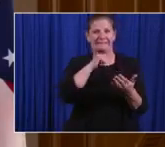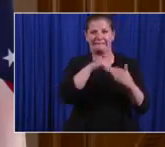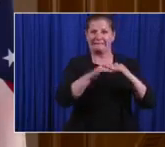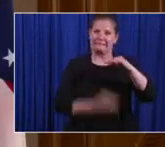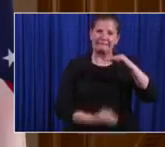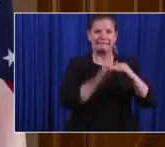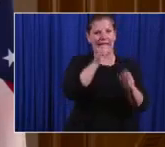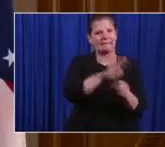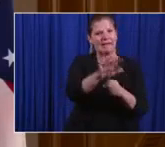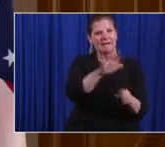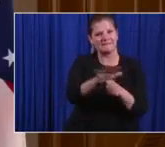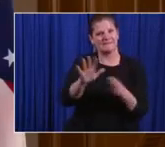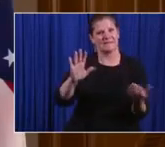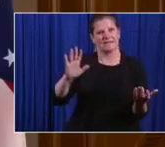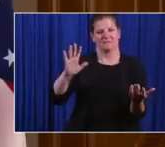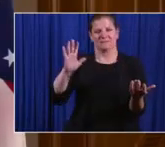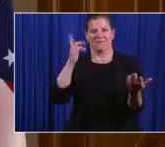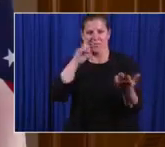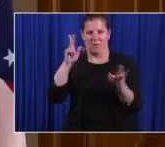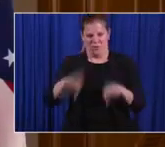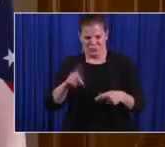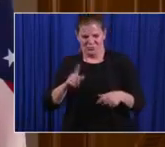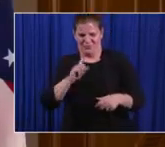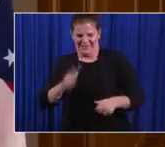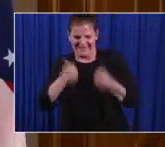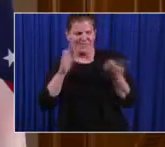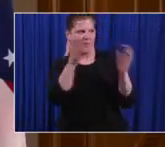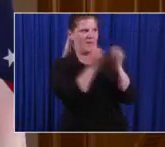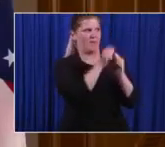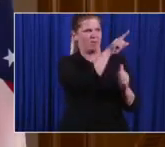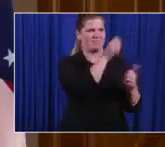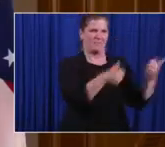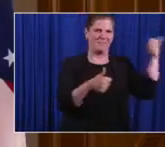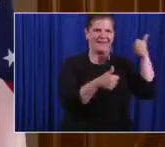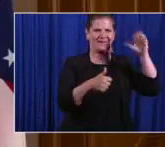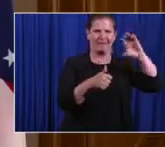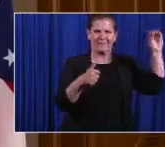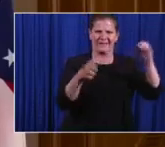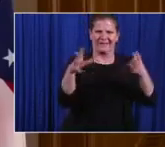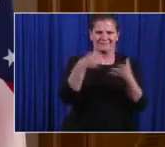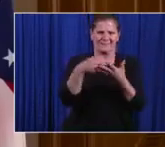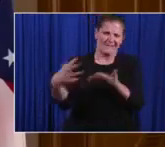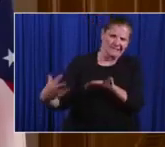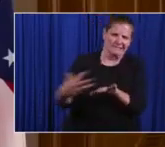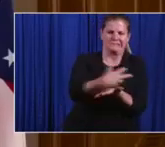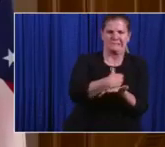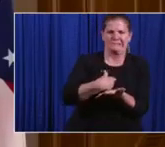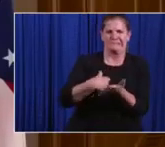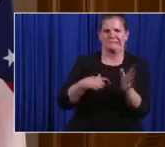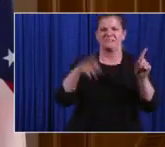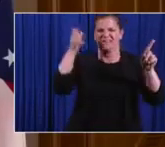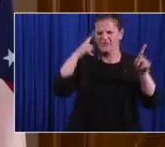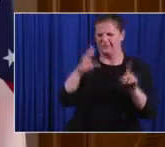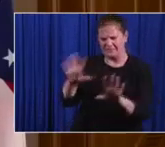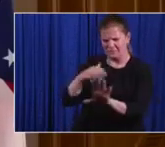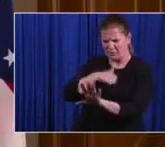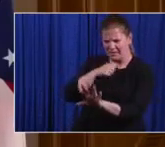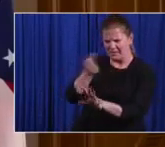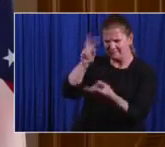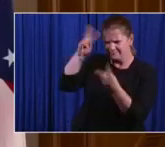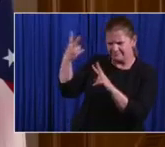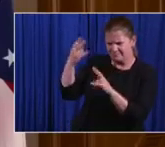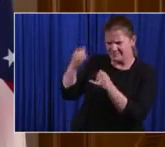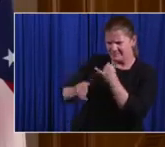profits? Okay, I'm sorry, Laura, I completely missed your last question. I just couldn't understand that. I'm sorry. What about